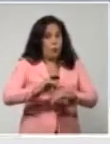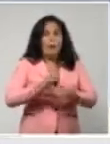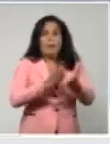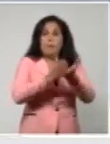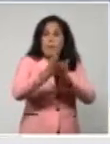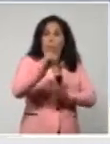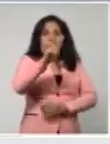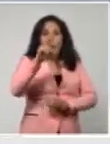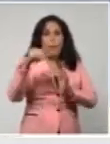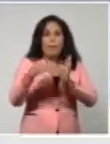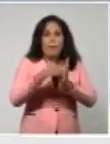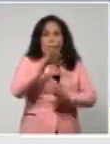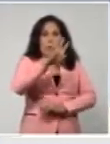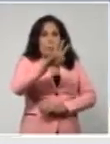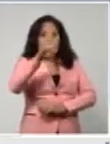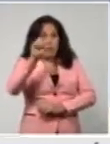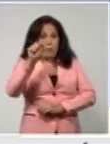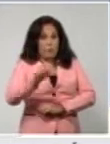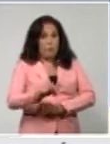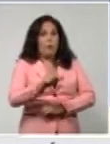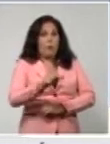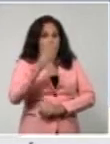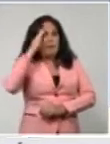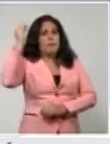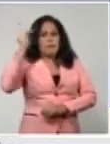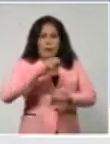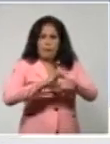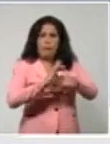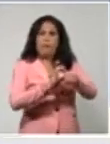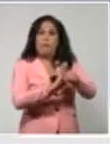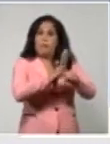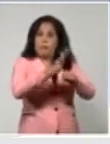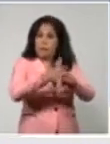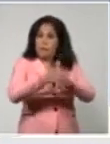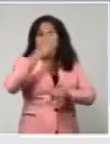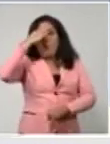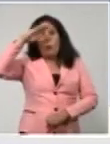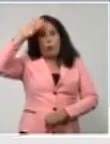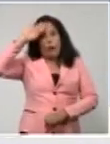in Cuba to date. Today in Cuba,